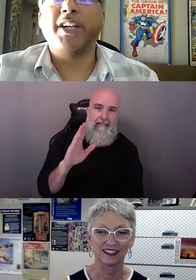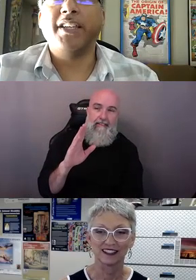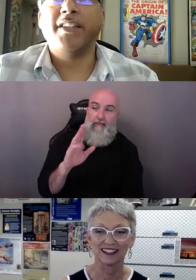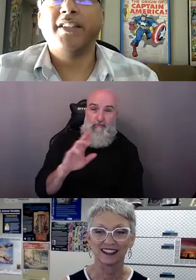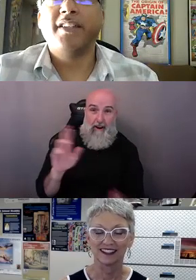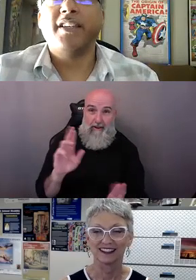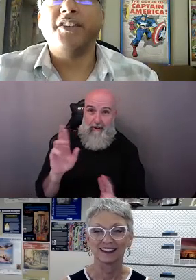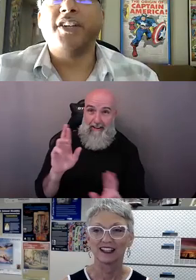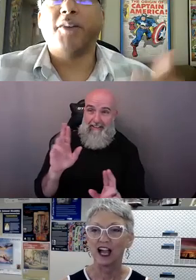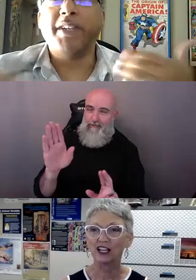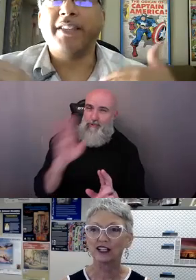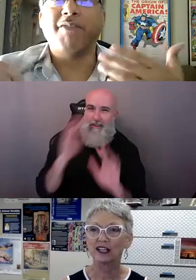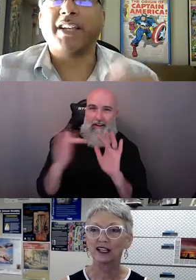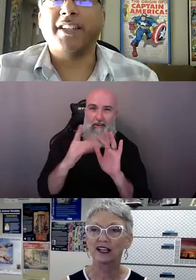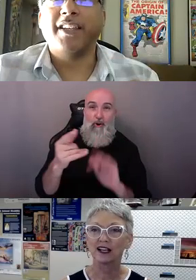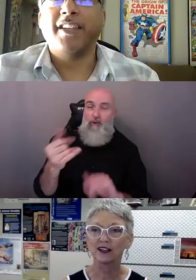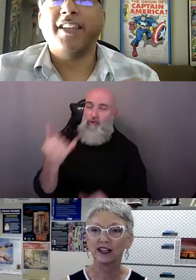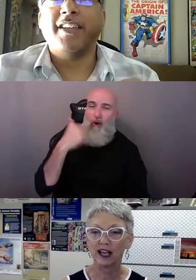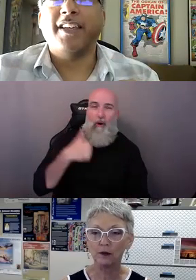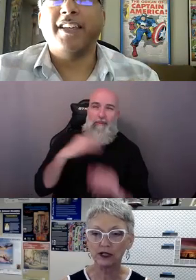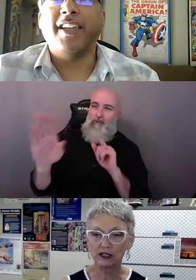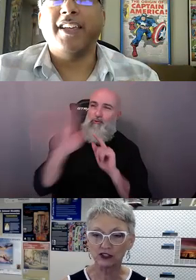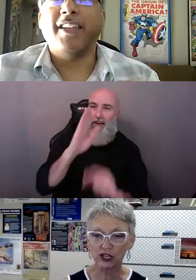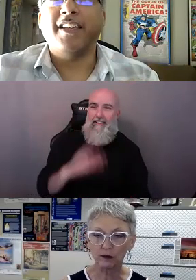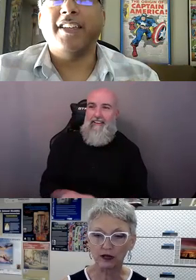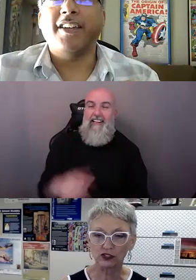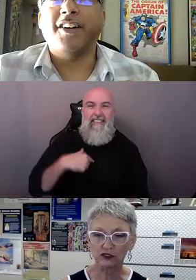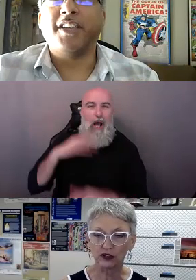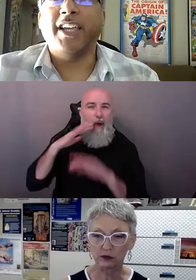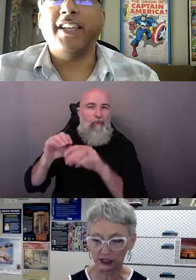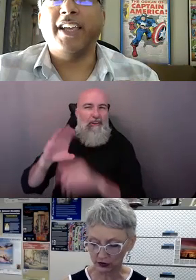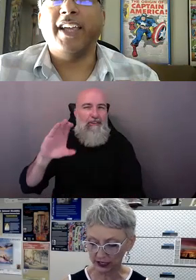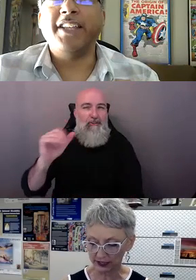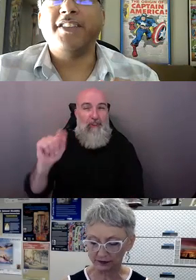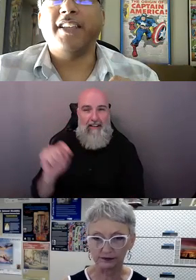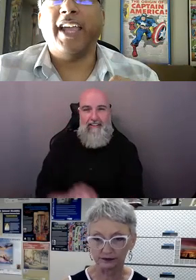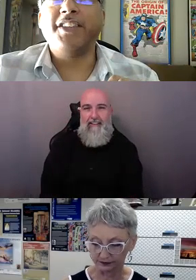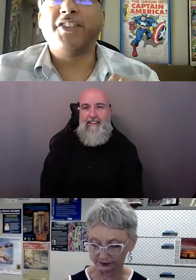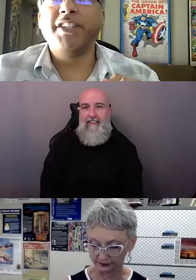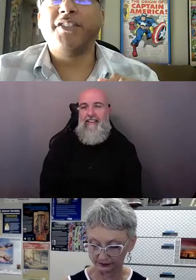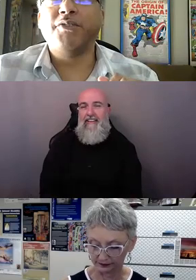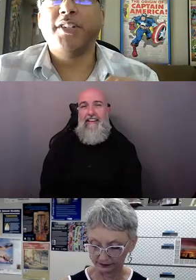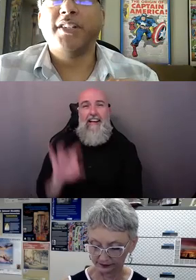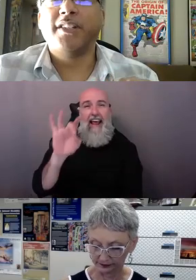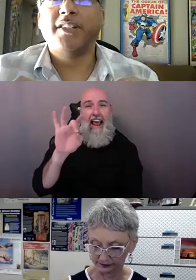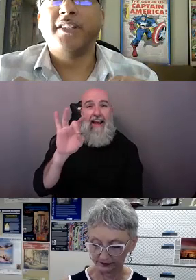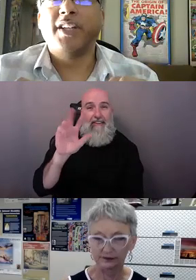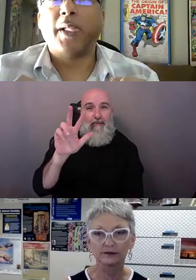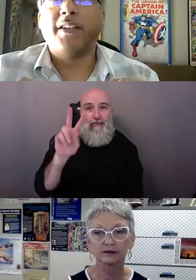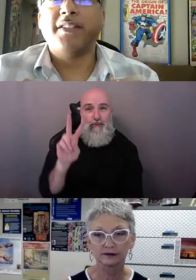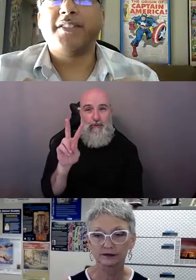everybody's ready. You call me directly. Okay, I'll put it in the chat box too. Okay. Go ahead.